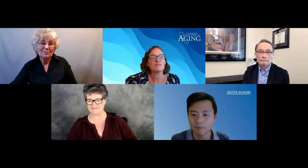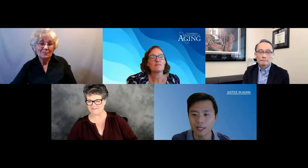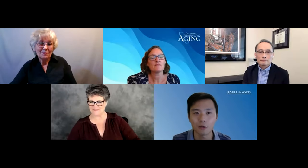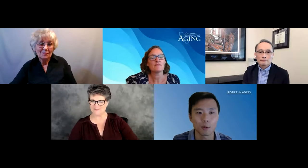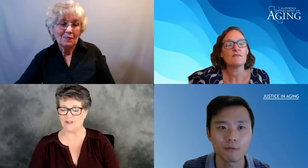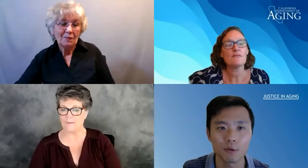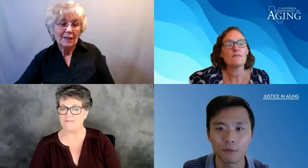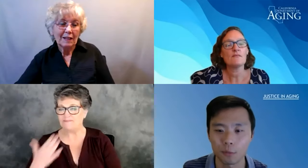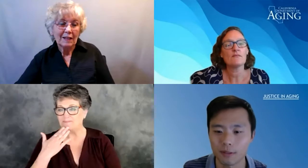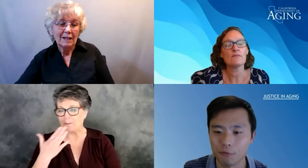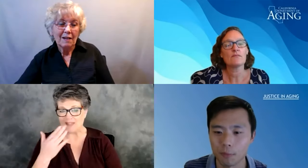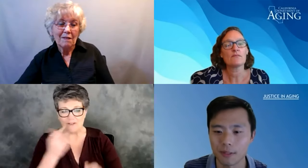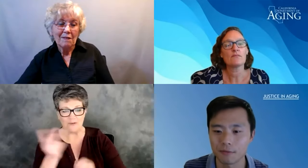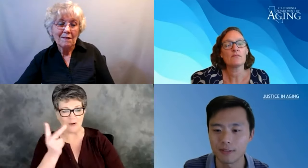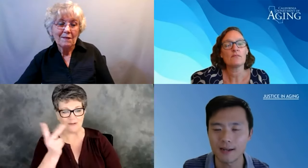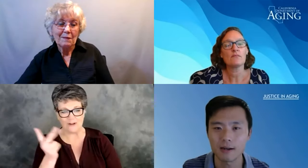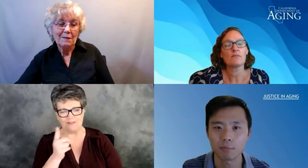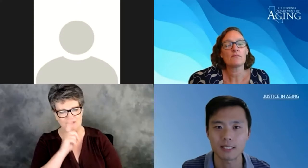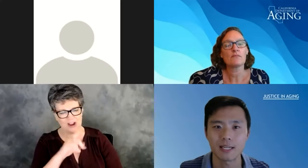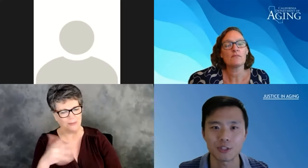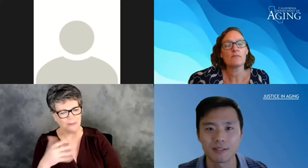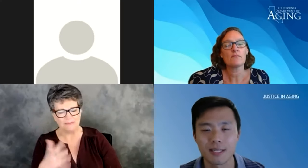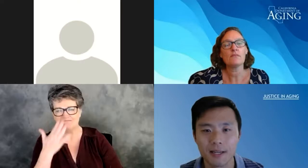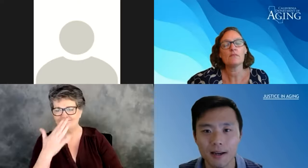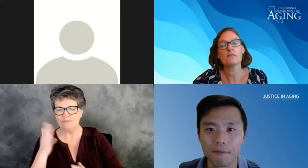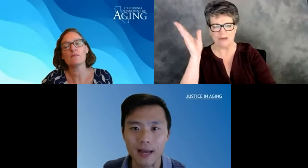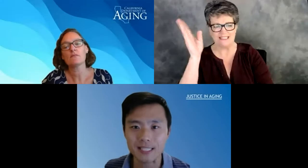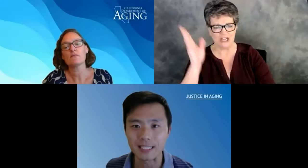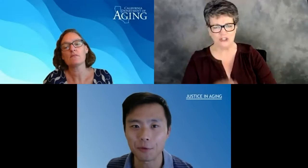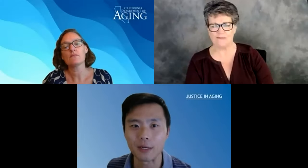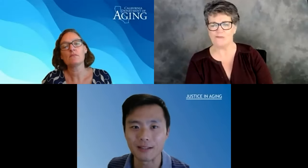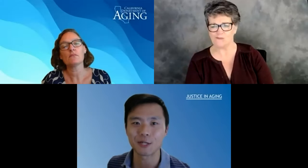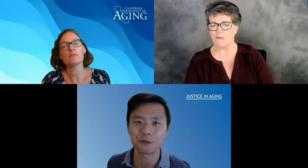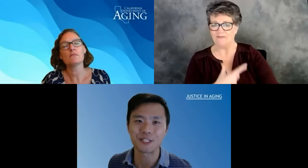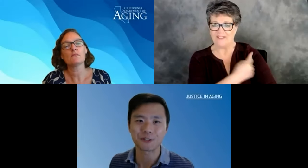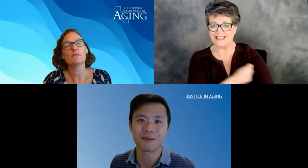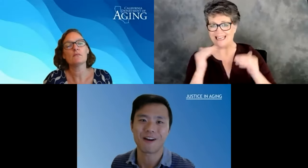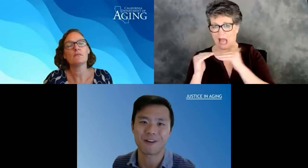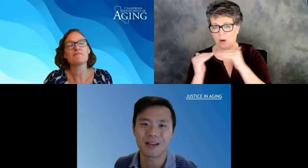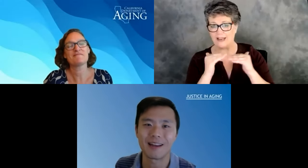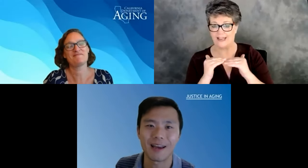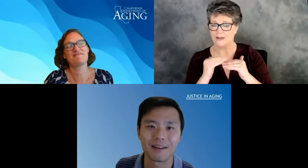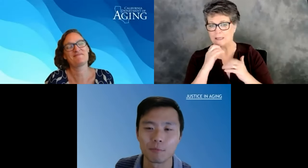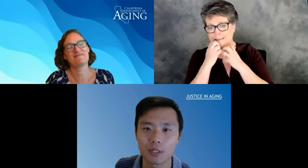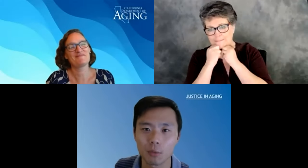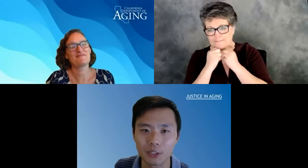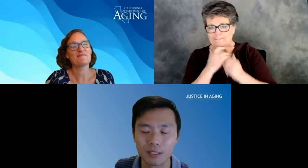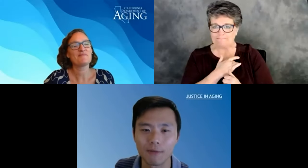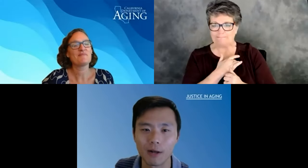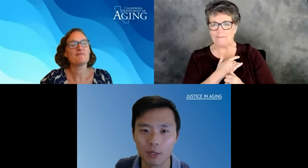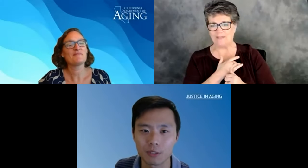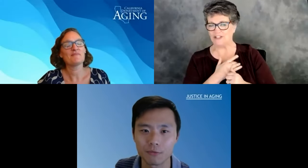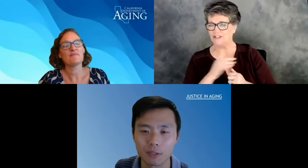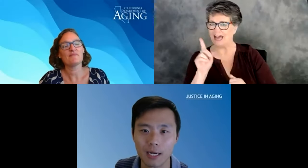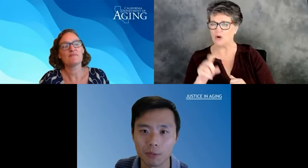Great, thank you to both of you for really informative presentations. Vaccine equity is near and dear to my heart, and I had just a